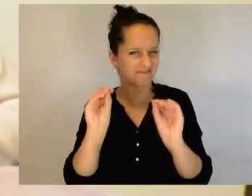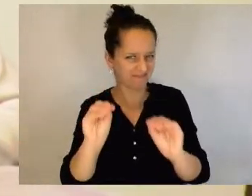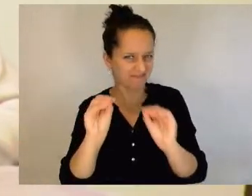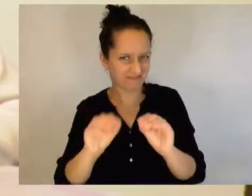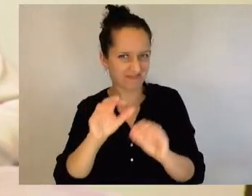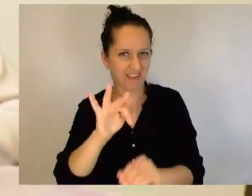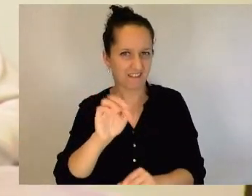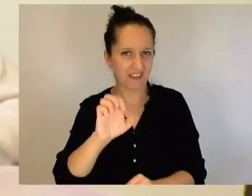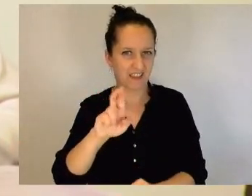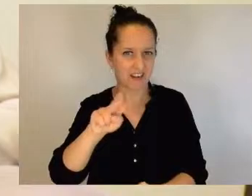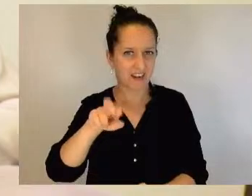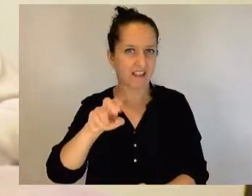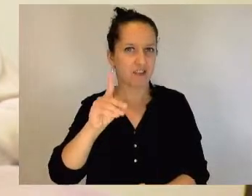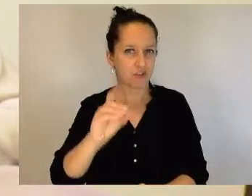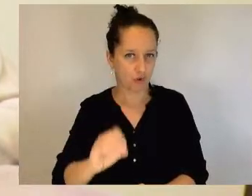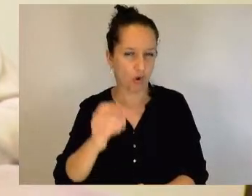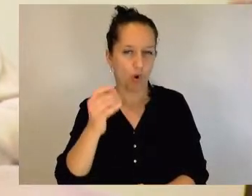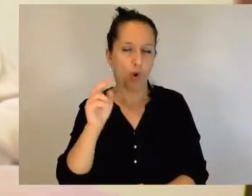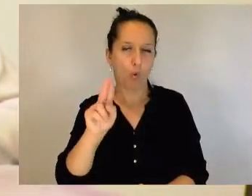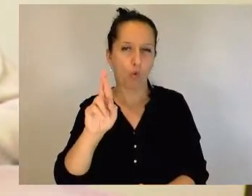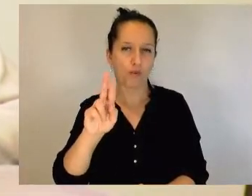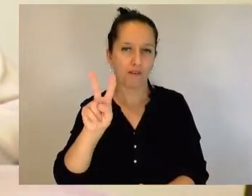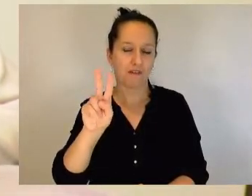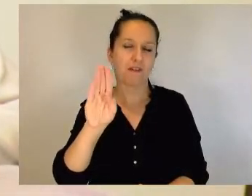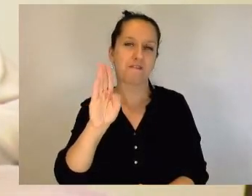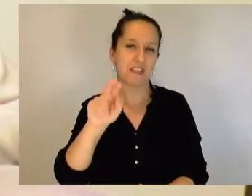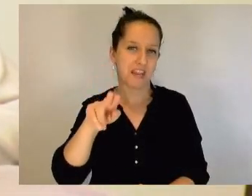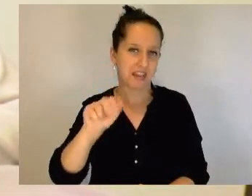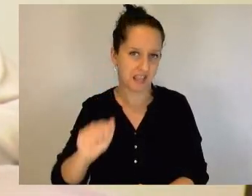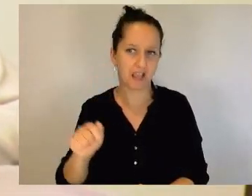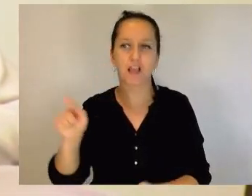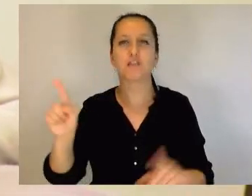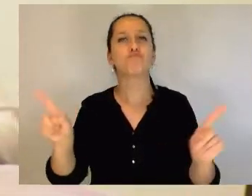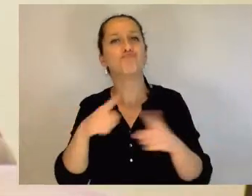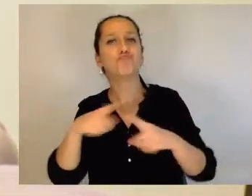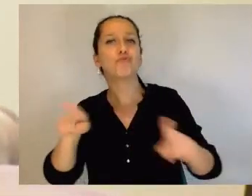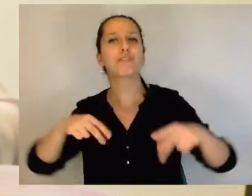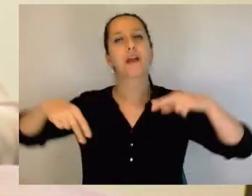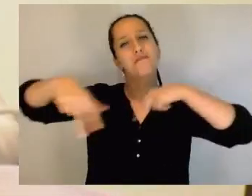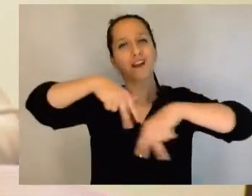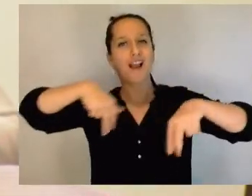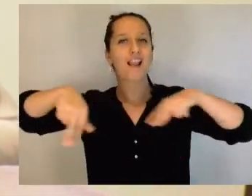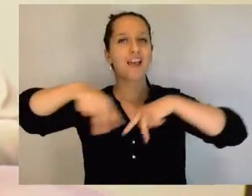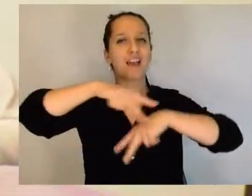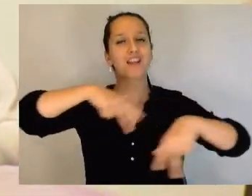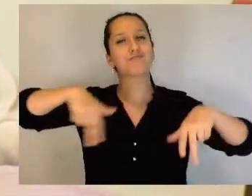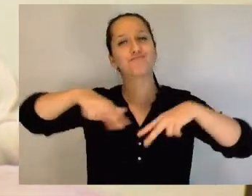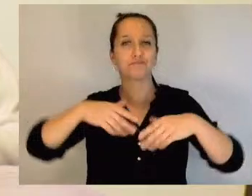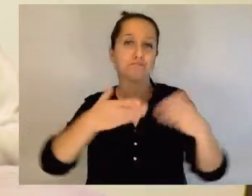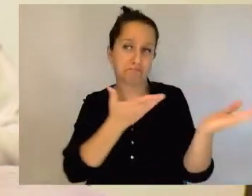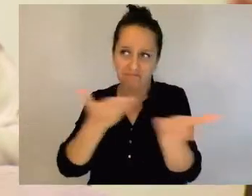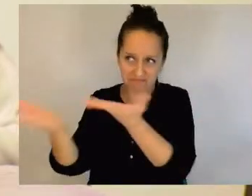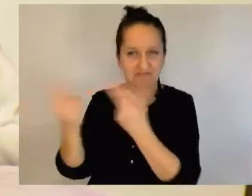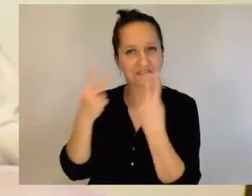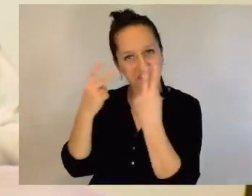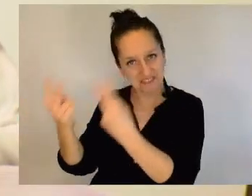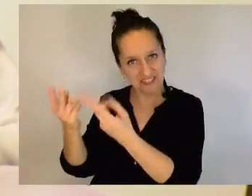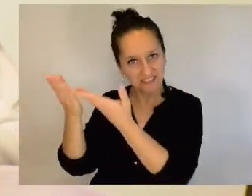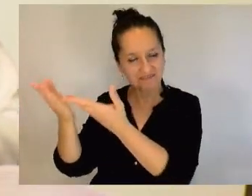is created by Fernando Urbina Shagun 16 years ago, and we have professional